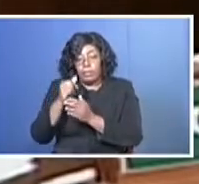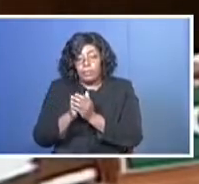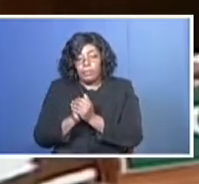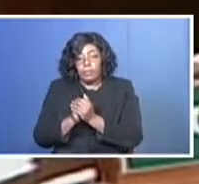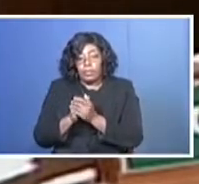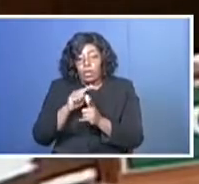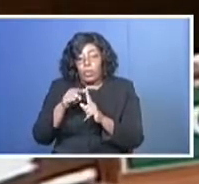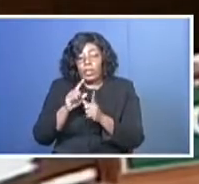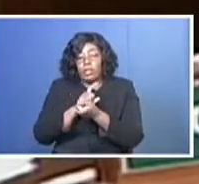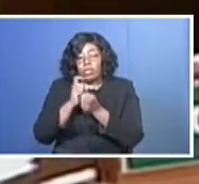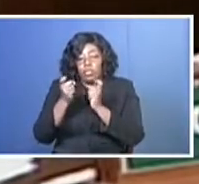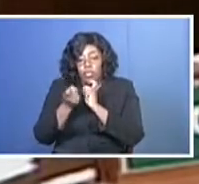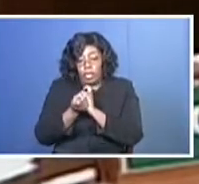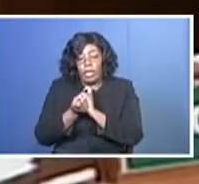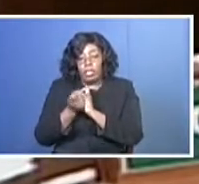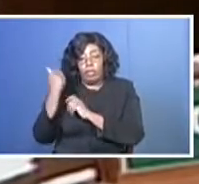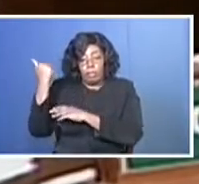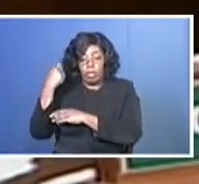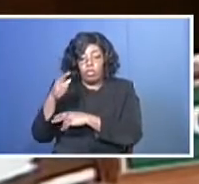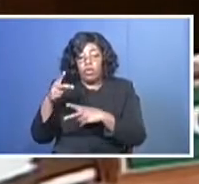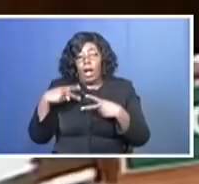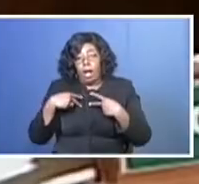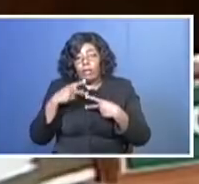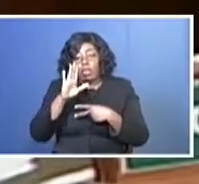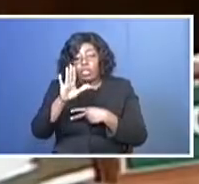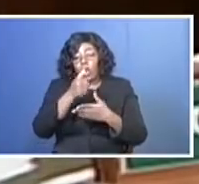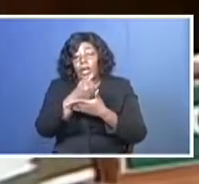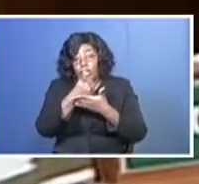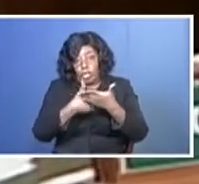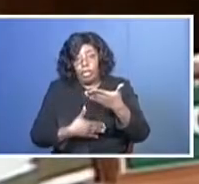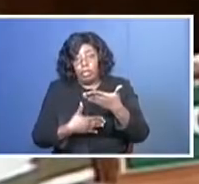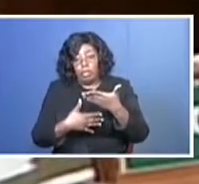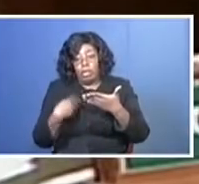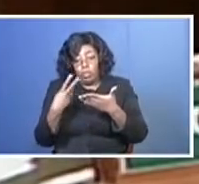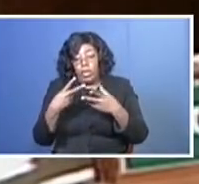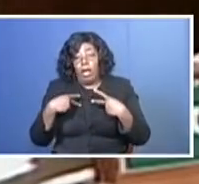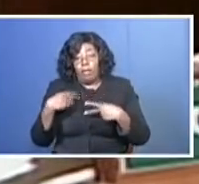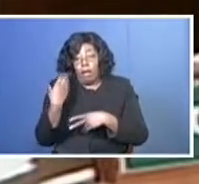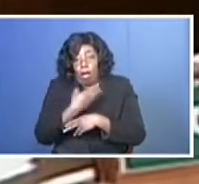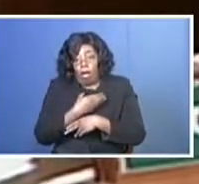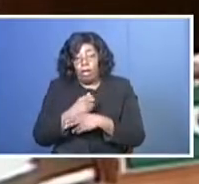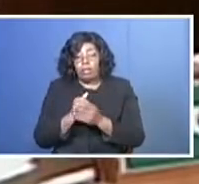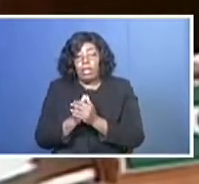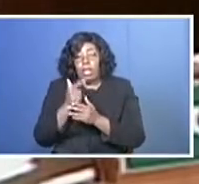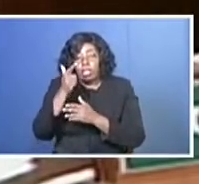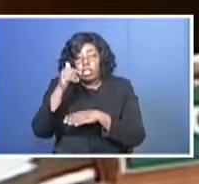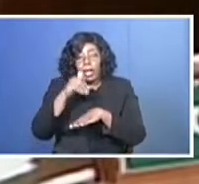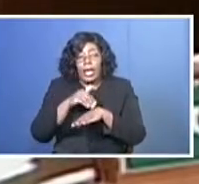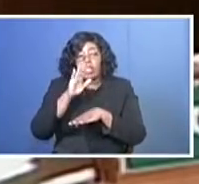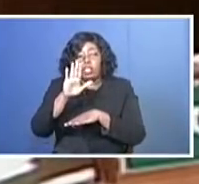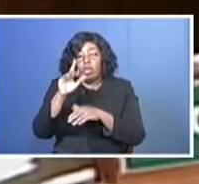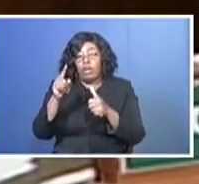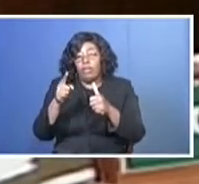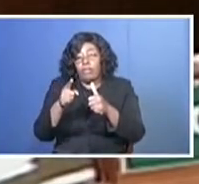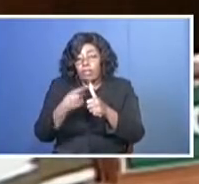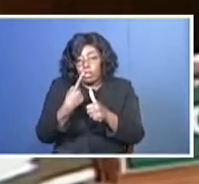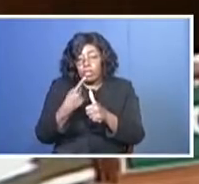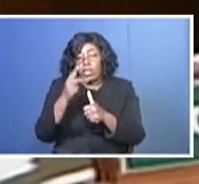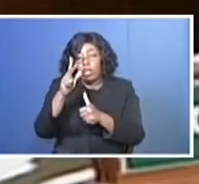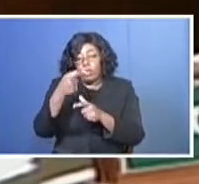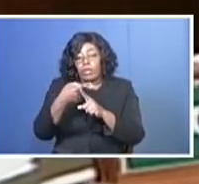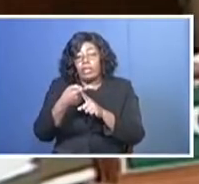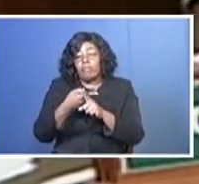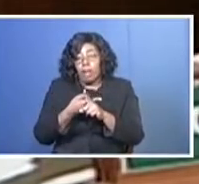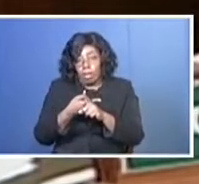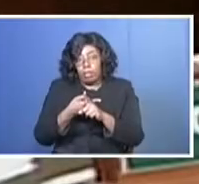there's a change of administration, you have your agenda, we will have our agenda. But let's look at your first 3